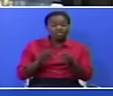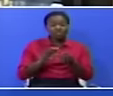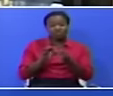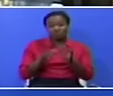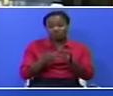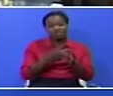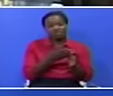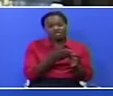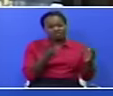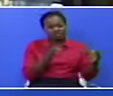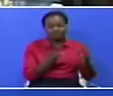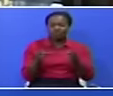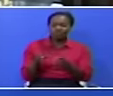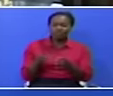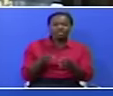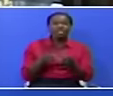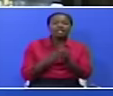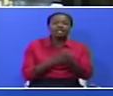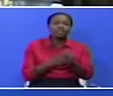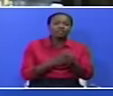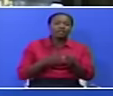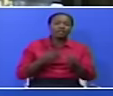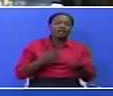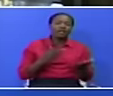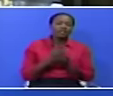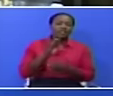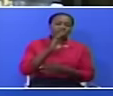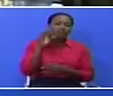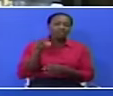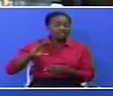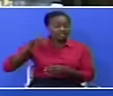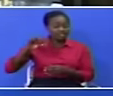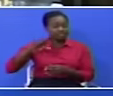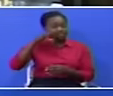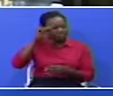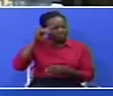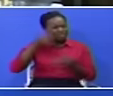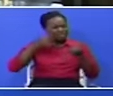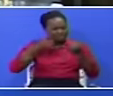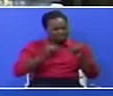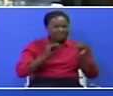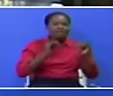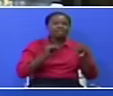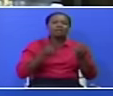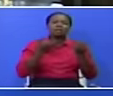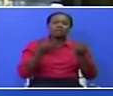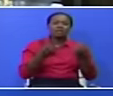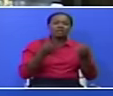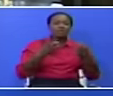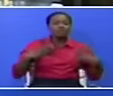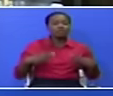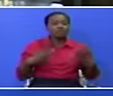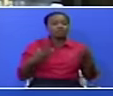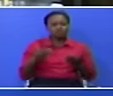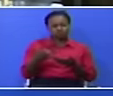rights organizations here led by Haki Africa made rounds in the city of Mombasa trying to amass as many people as they could so that they're